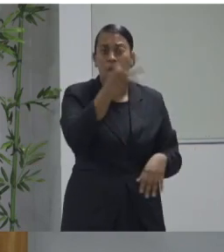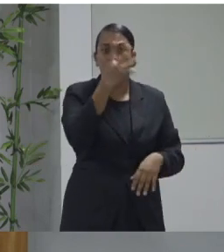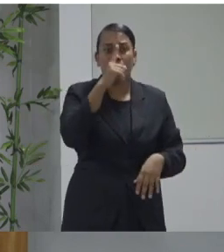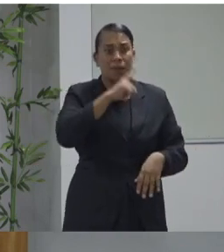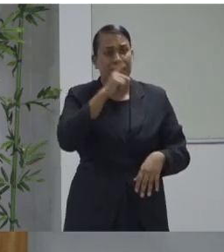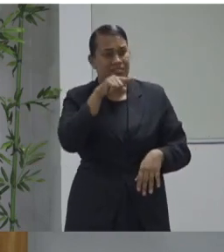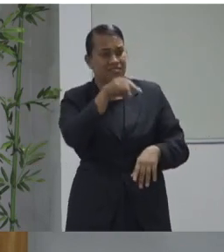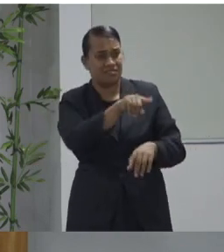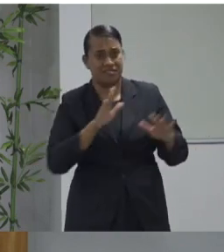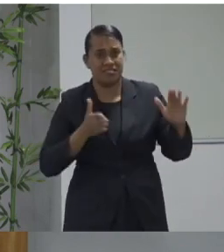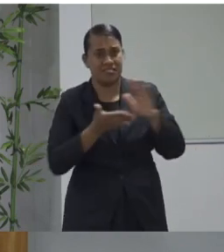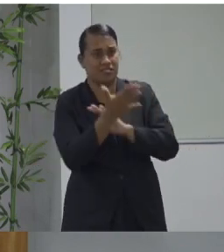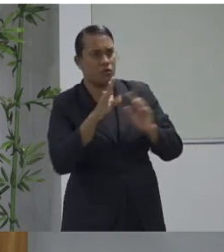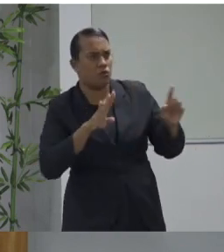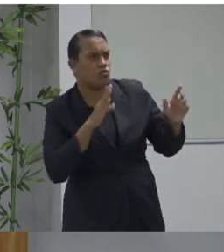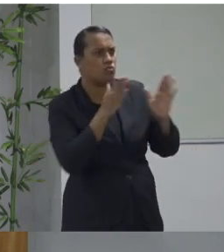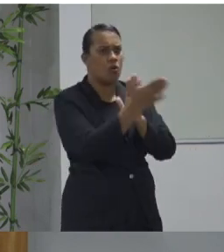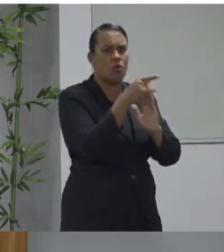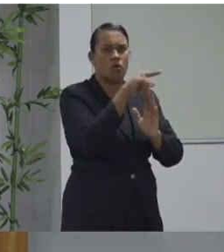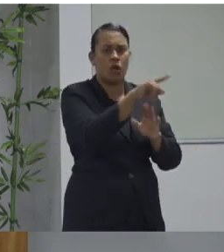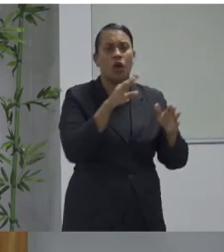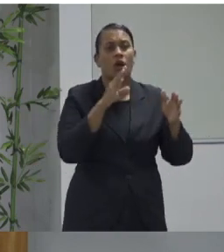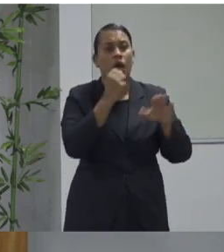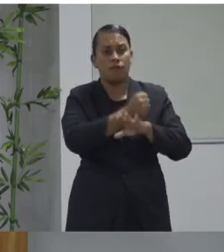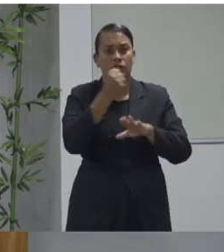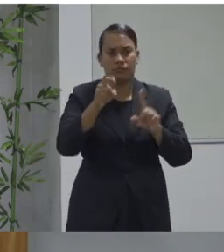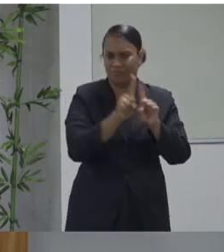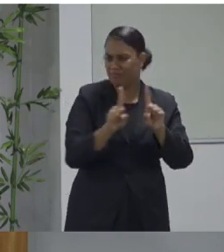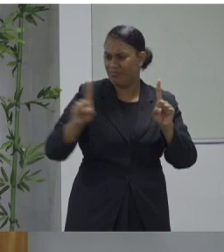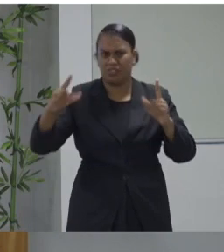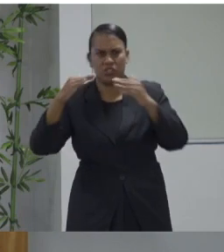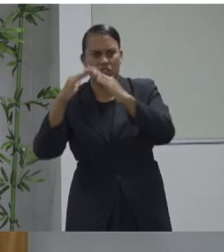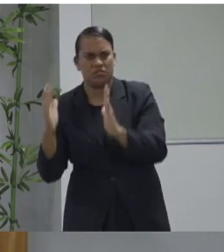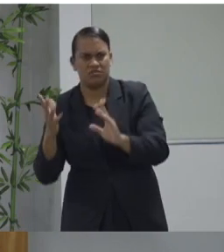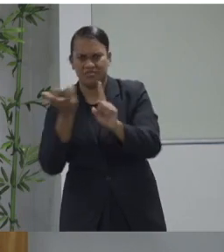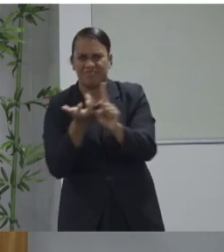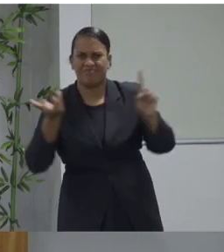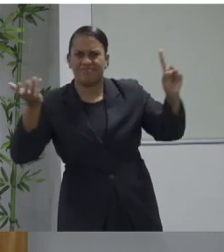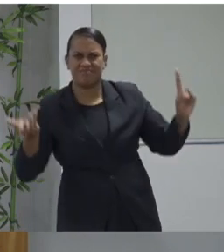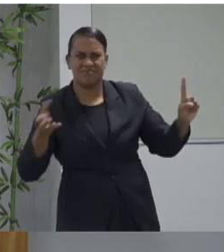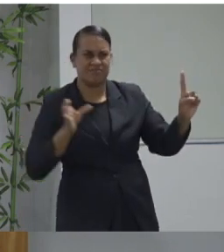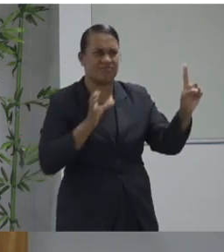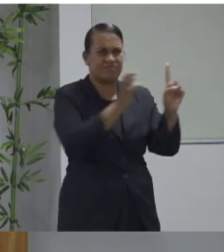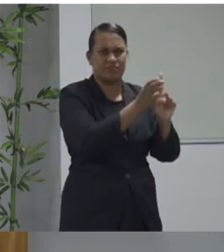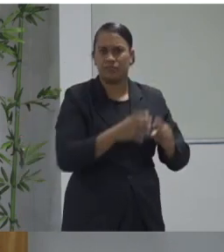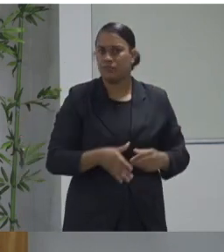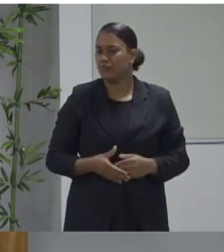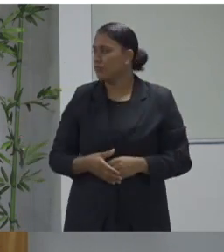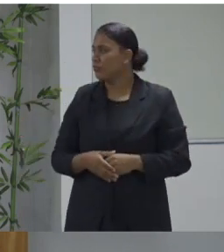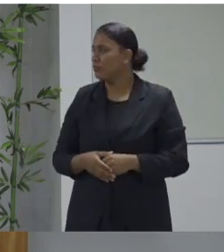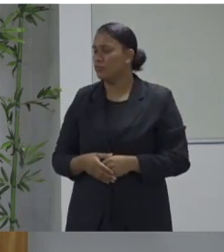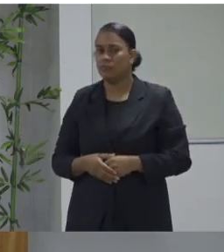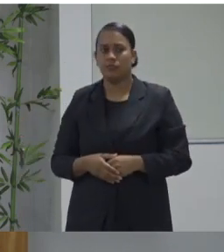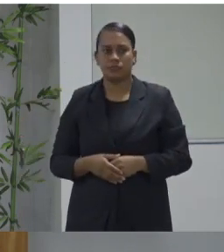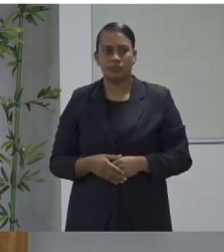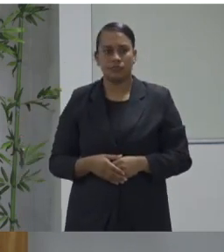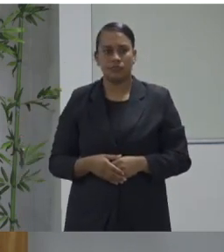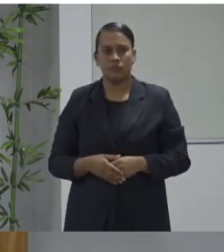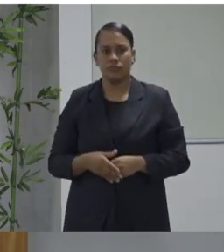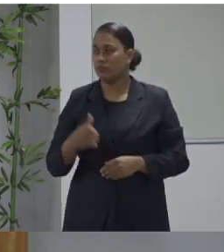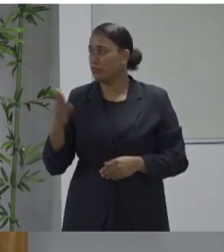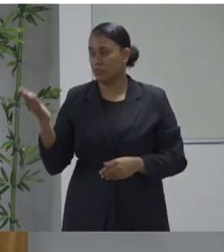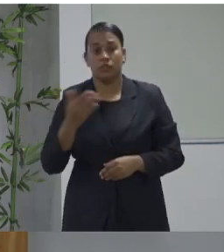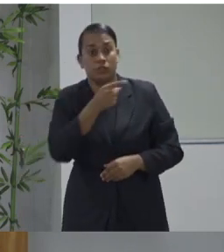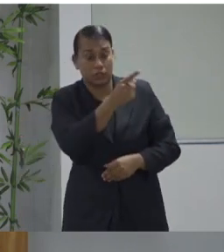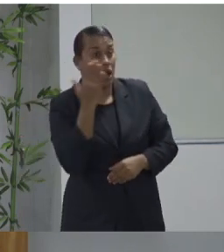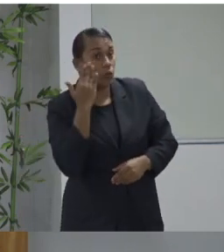your government-funded and government-run quarantine and isolation centers? Thank you. As you were aware at that time, it was a